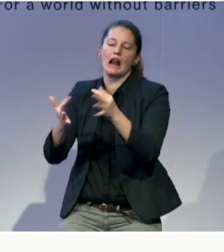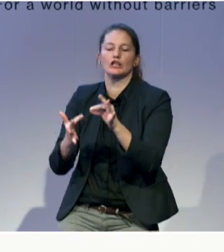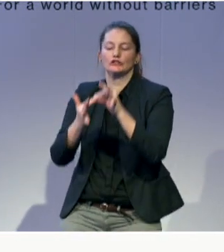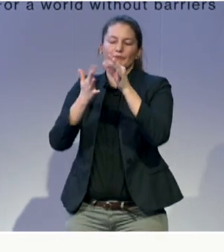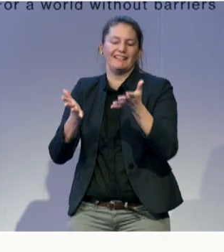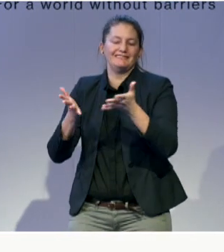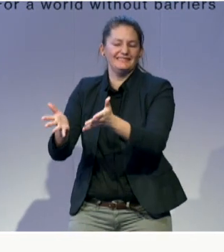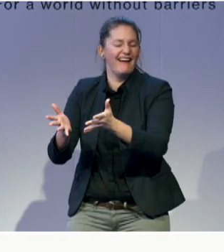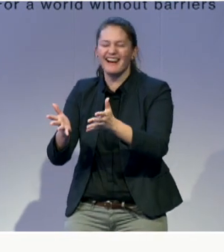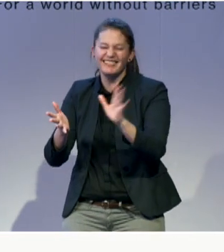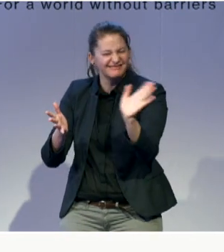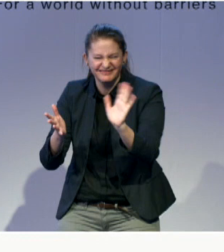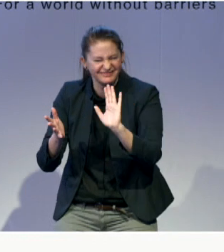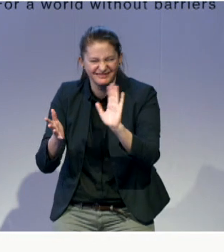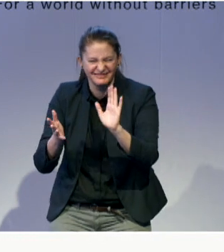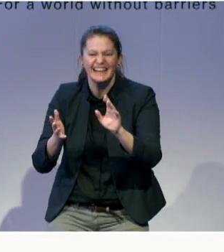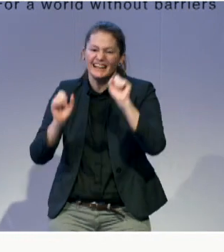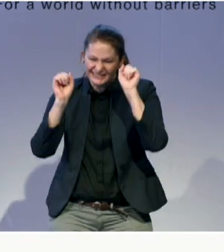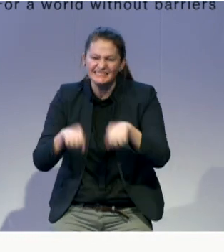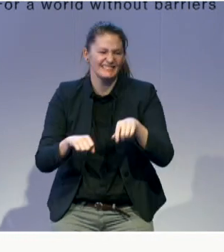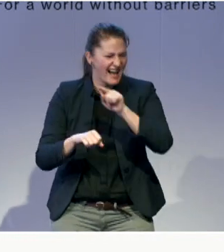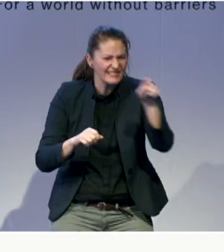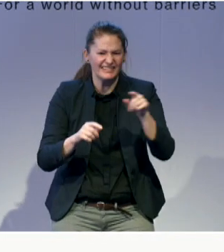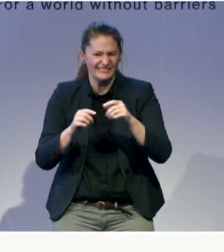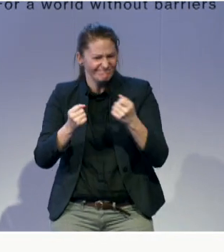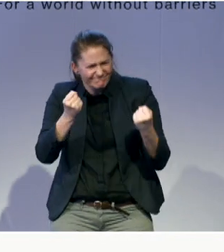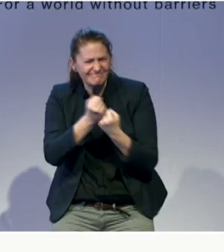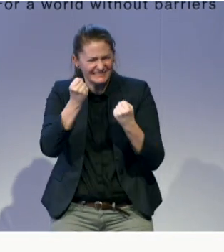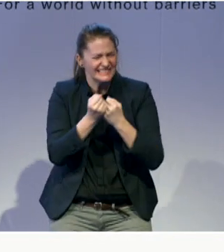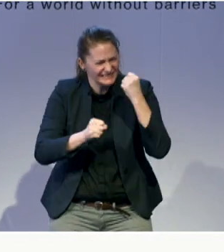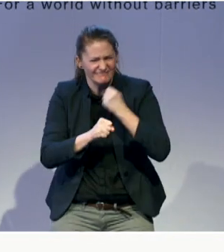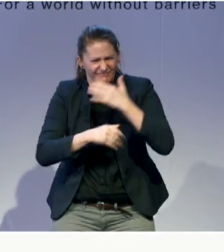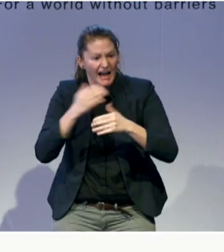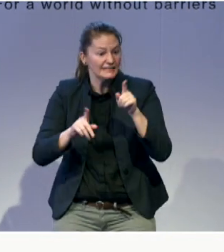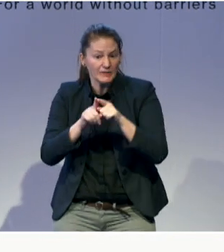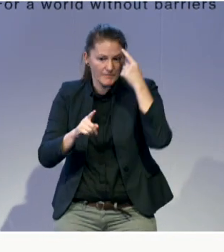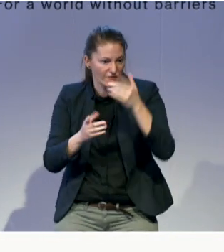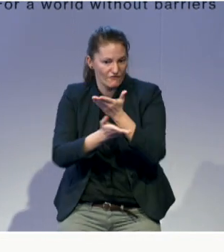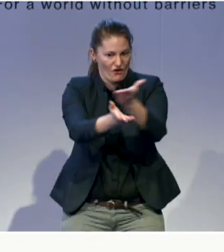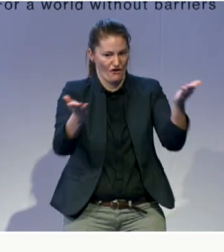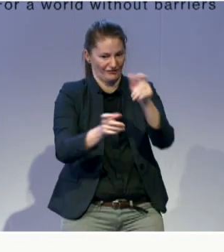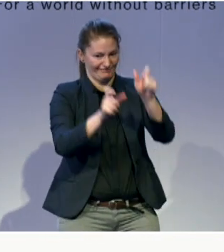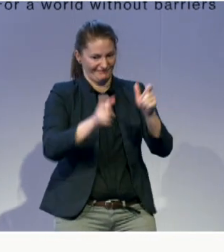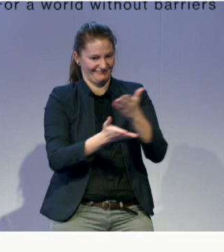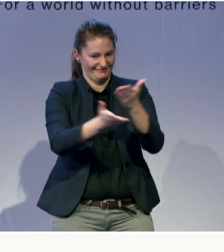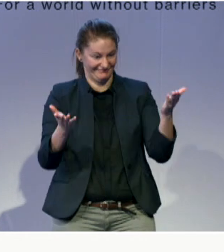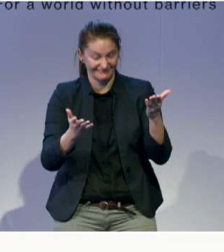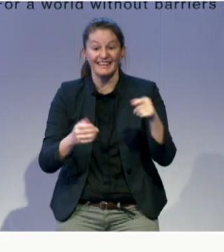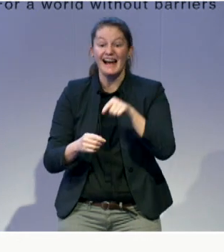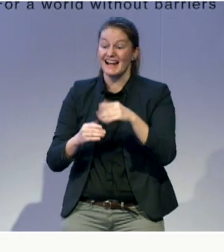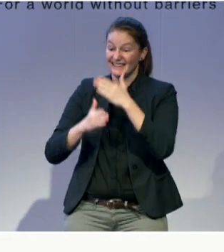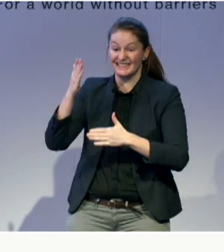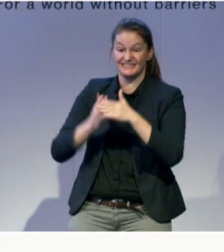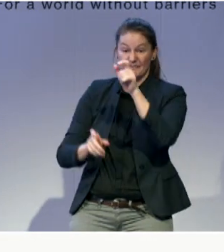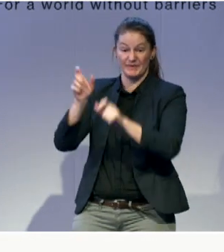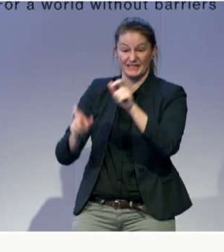achieved something when we see disability as an inherent part of the human experience.